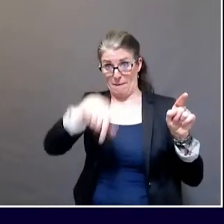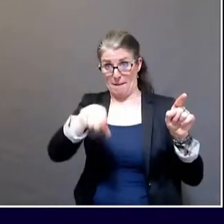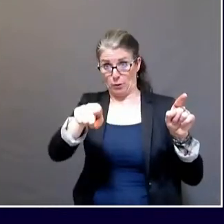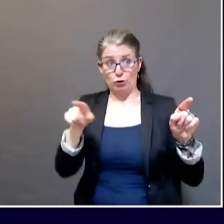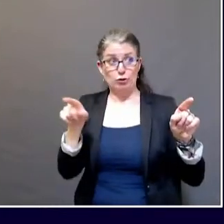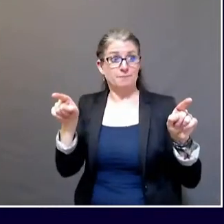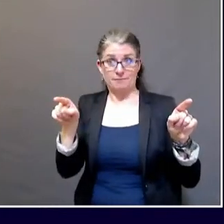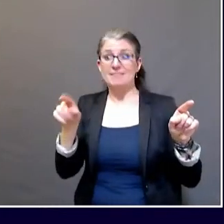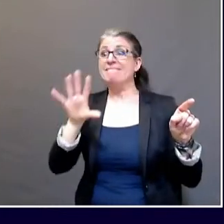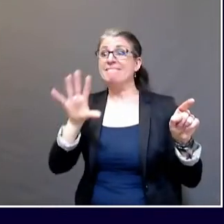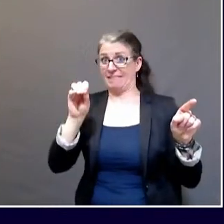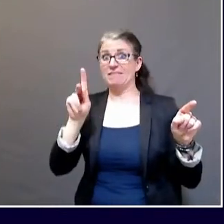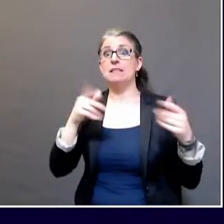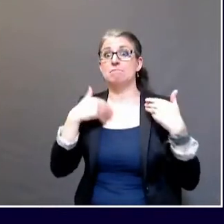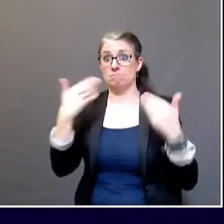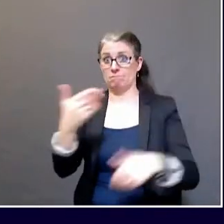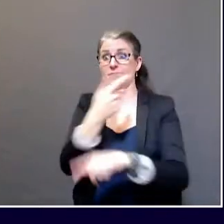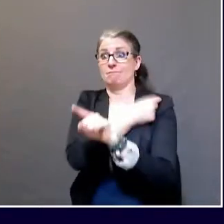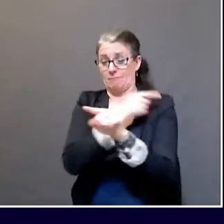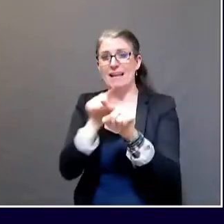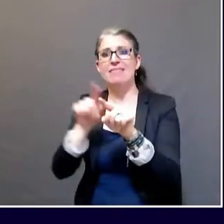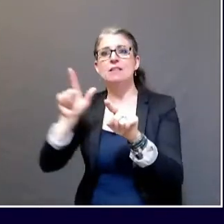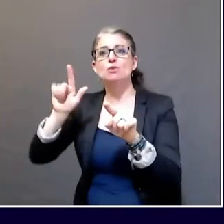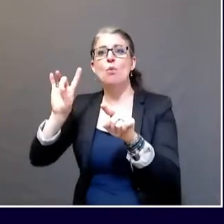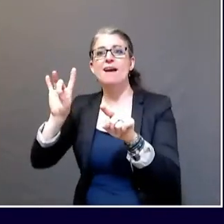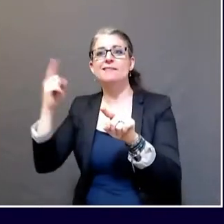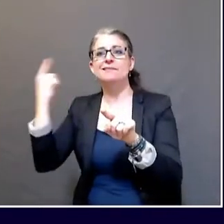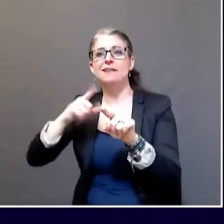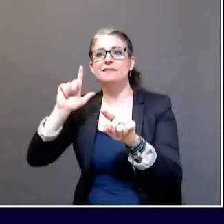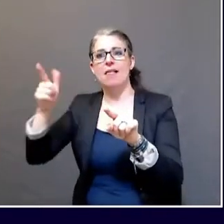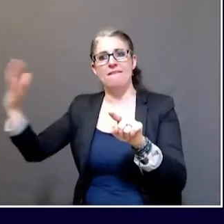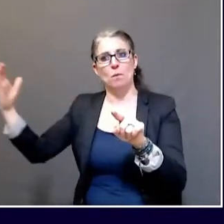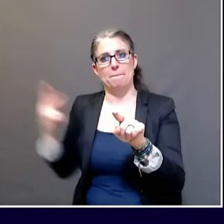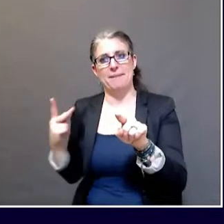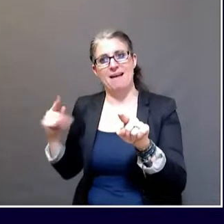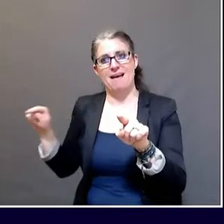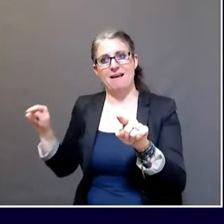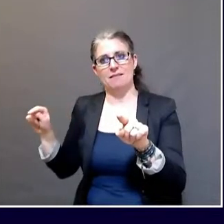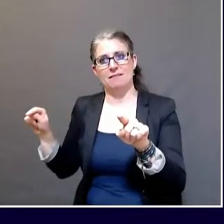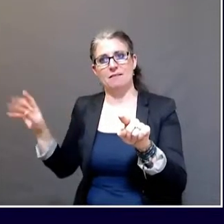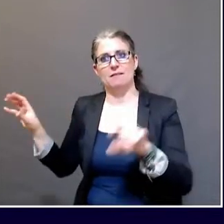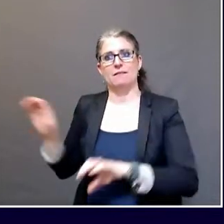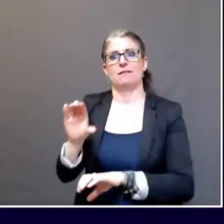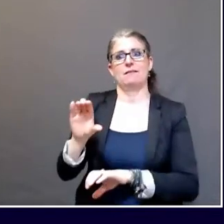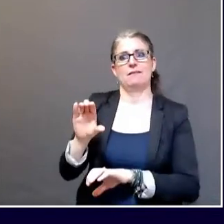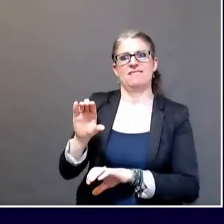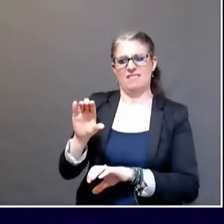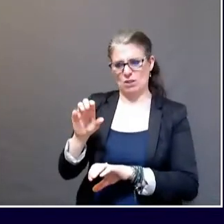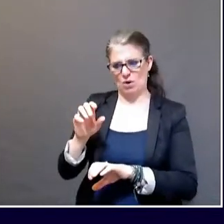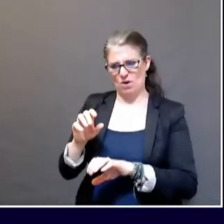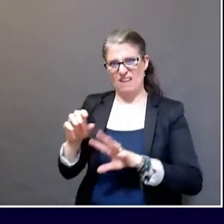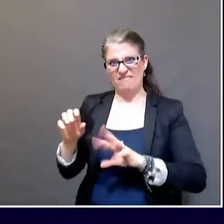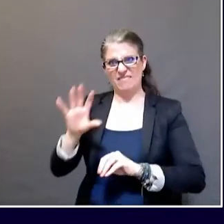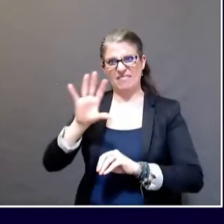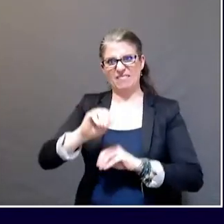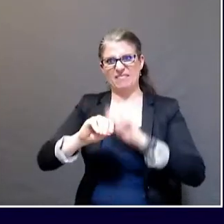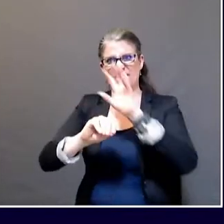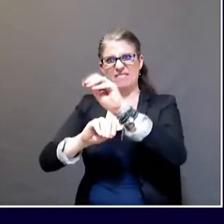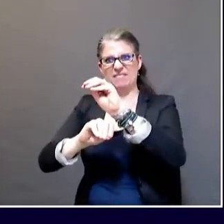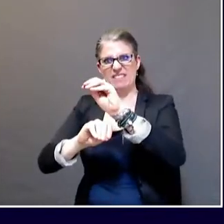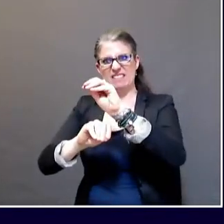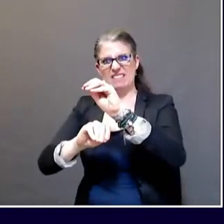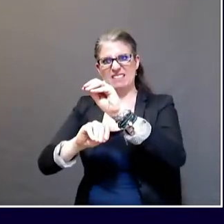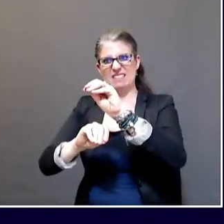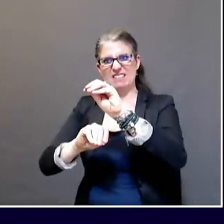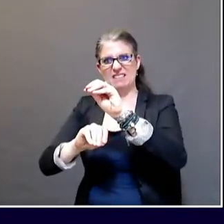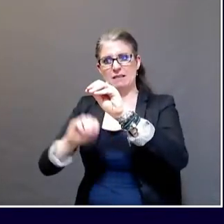got to give everyone their second dose. We at the state level are supporting all of these systems as much as we can. The biggest